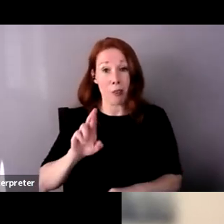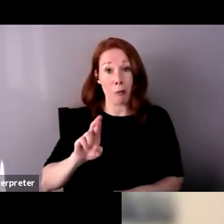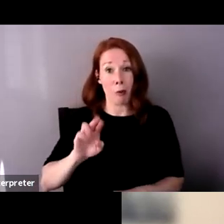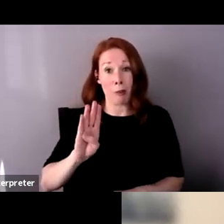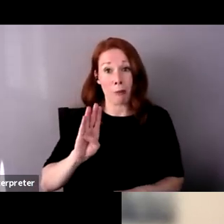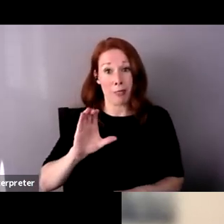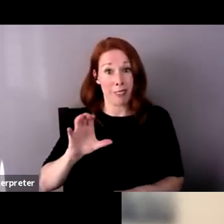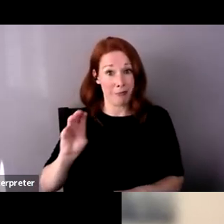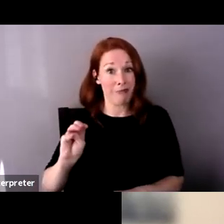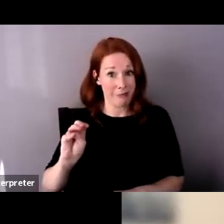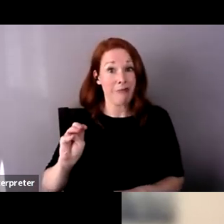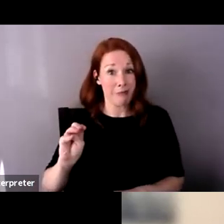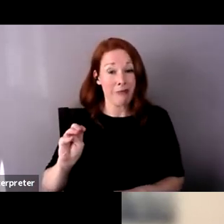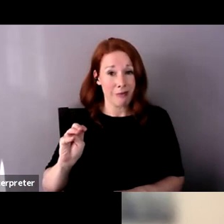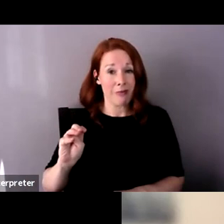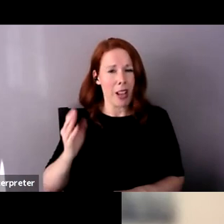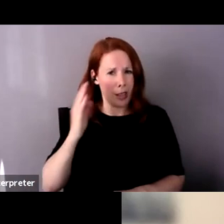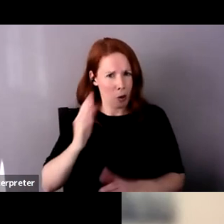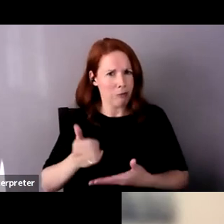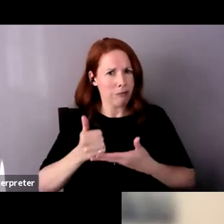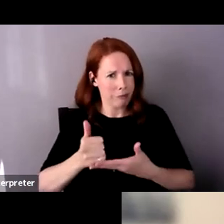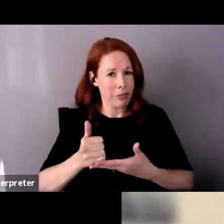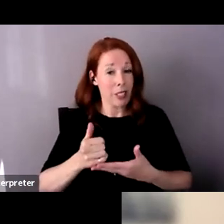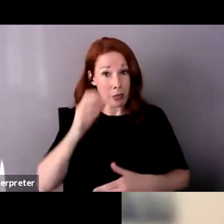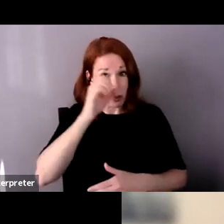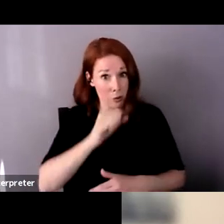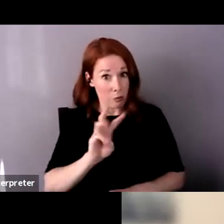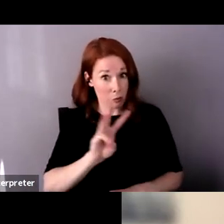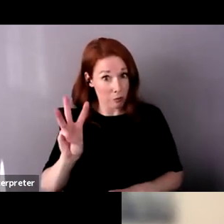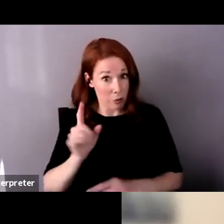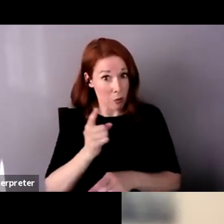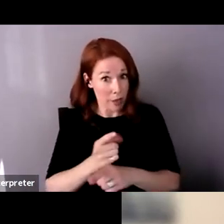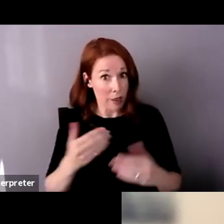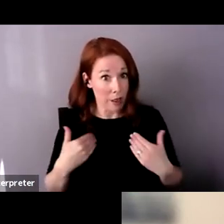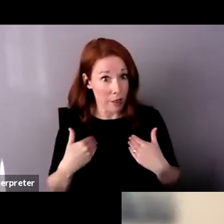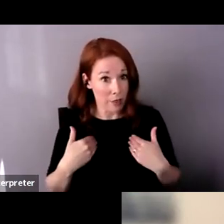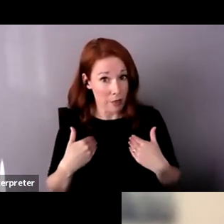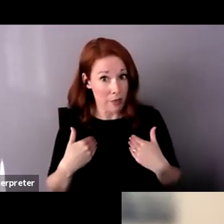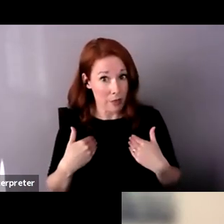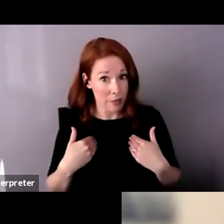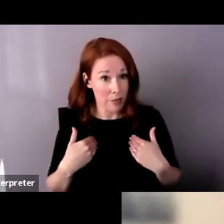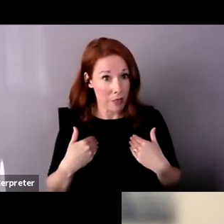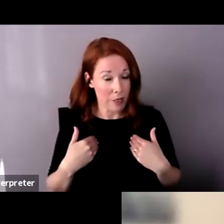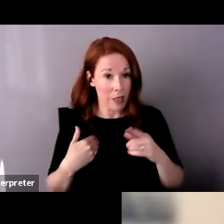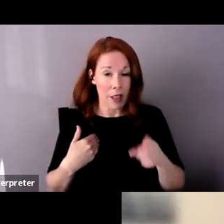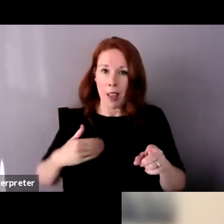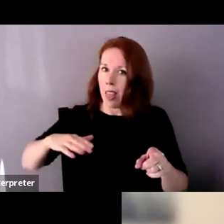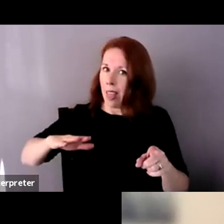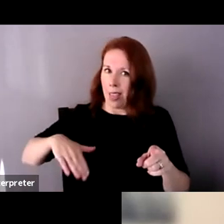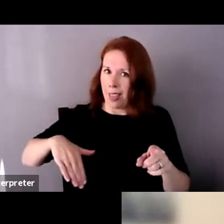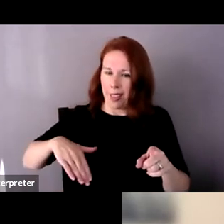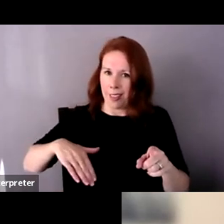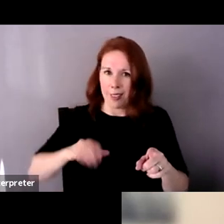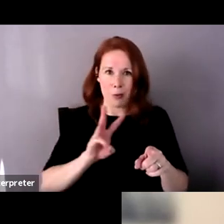think you, I know we worked on it, but I'm assuming you probably have it on your website now. Is that right, Kim? I don't believe it's on our